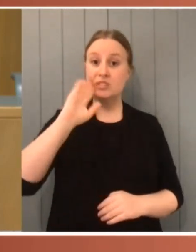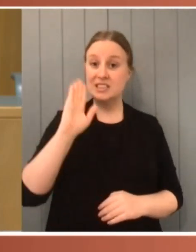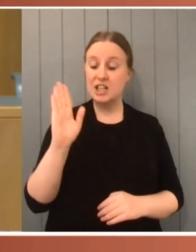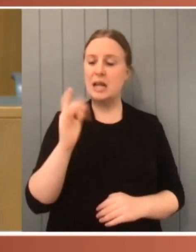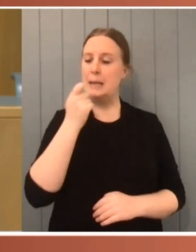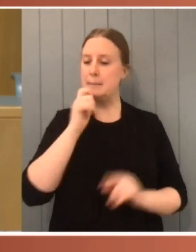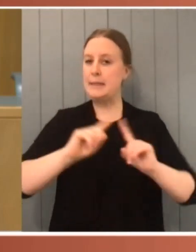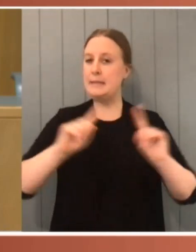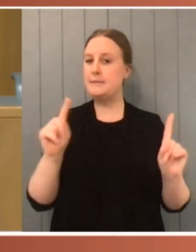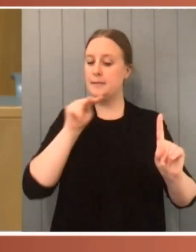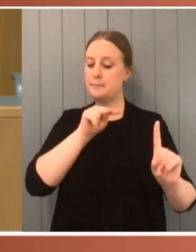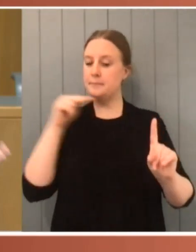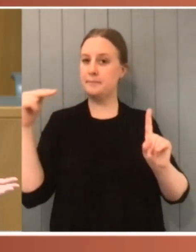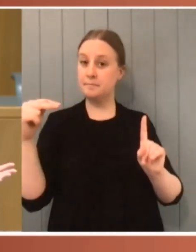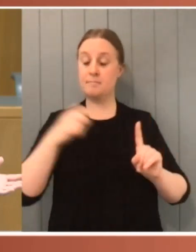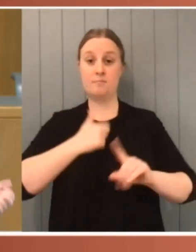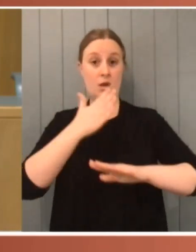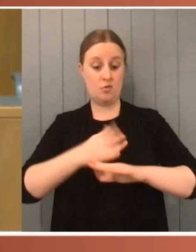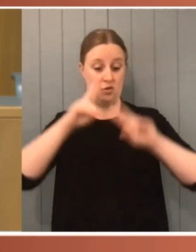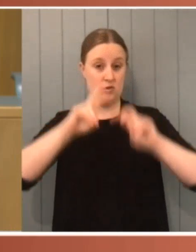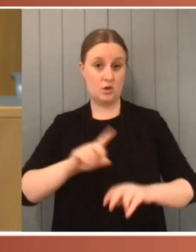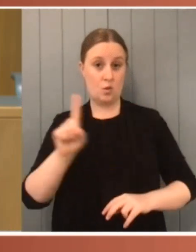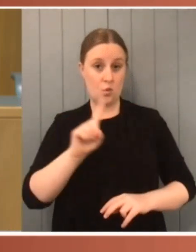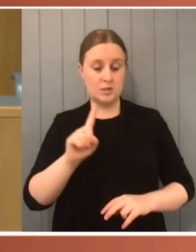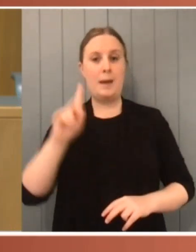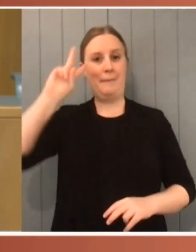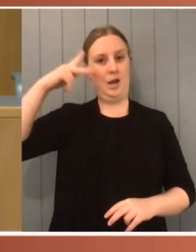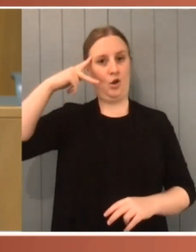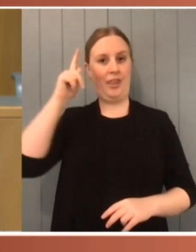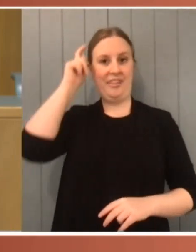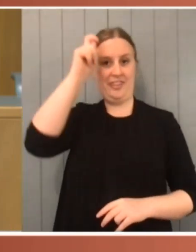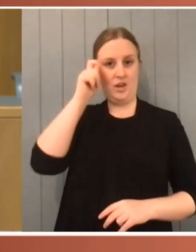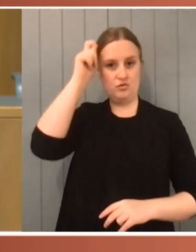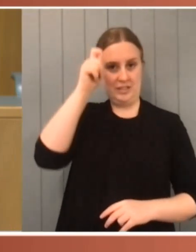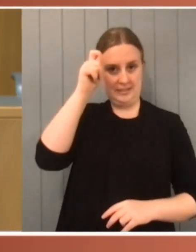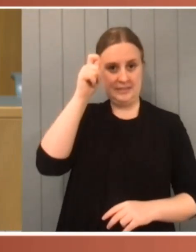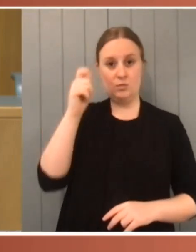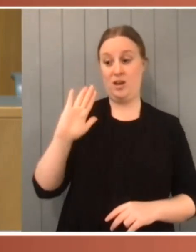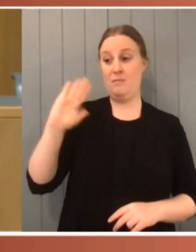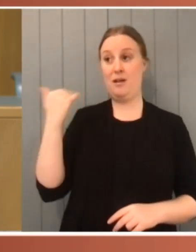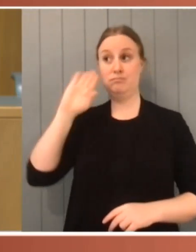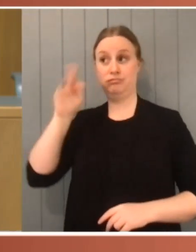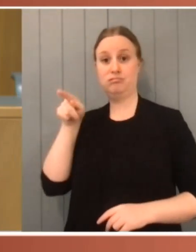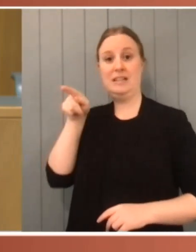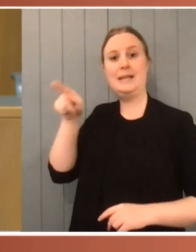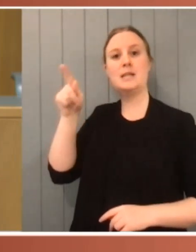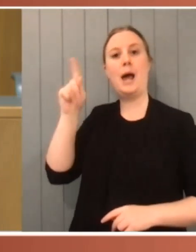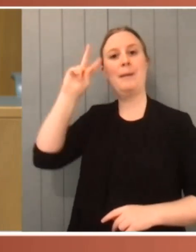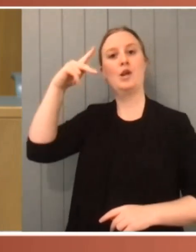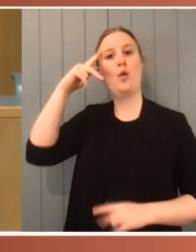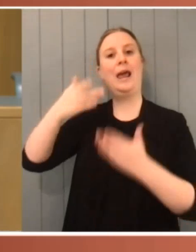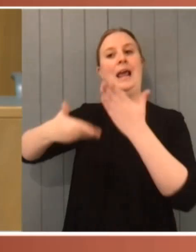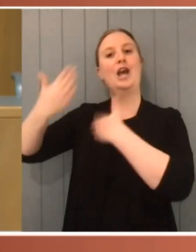political theorist, whereas Emeritus Professor Paul Strangio is a political historian. And so I will, as a